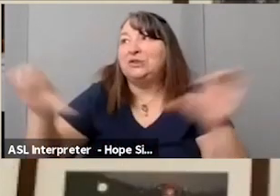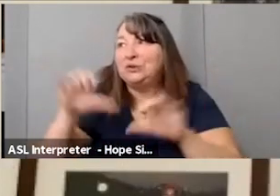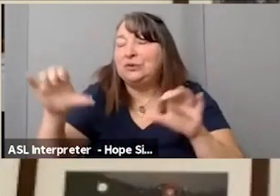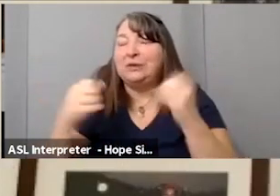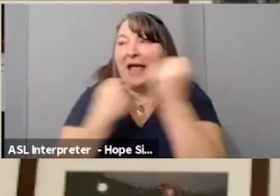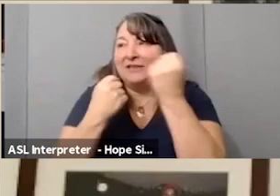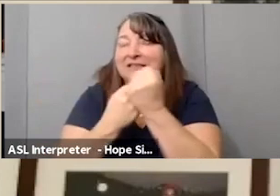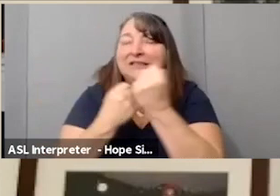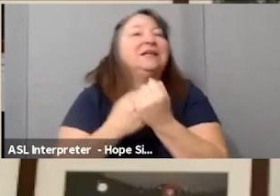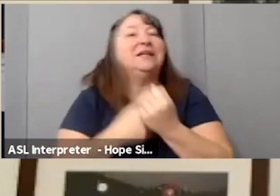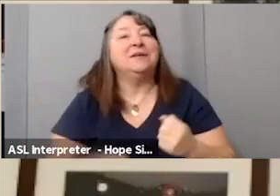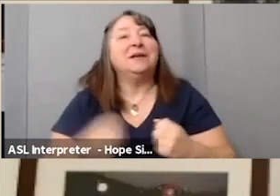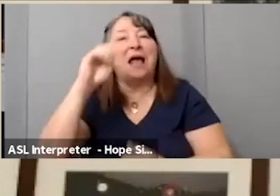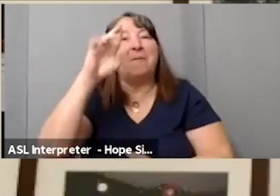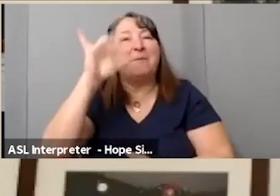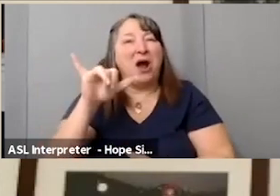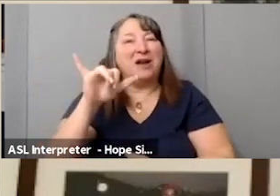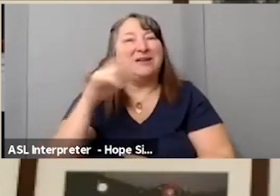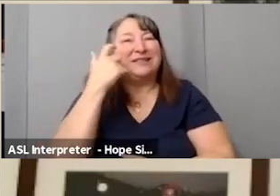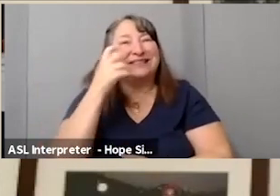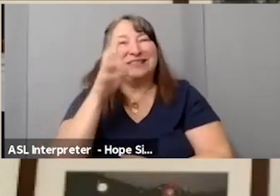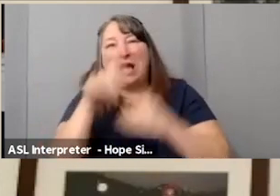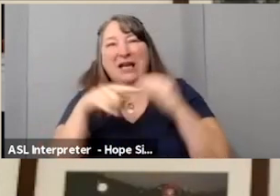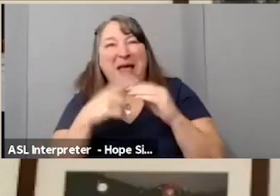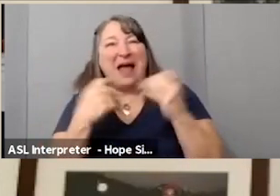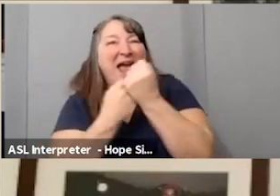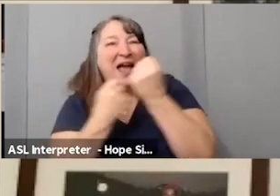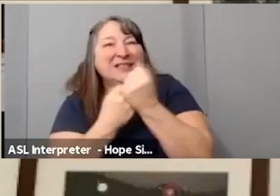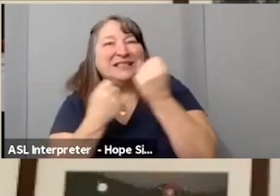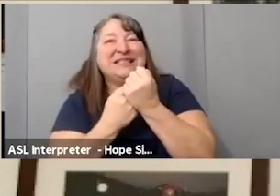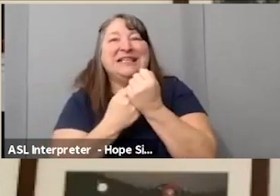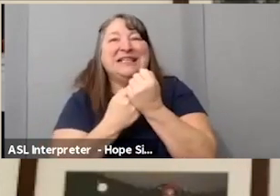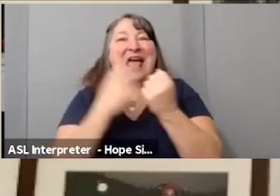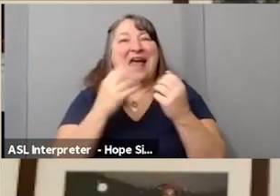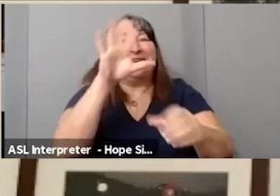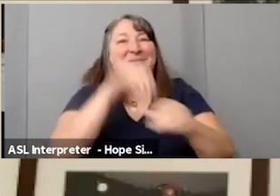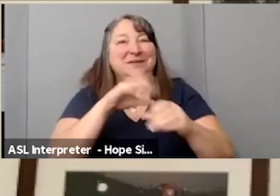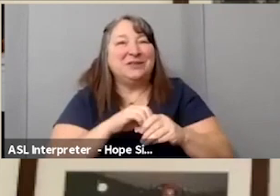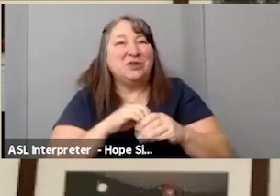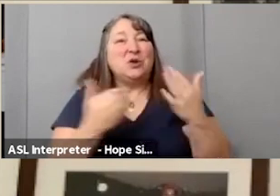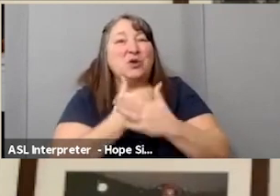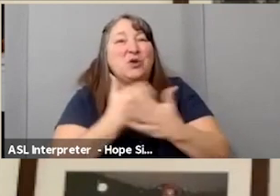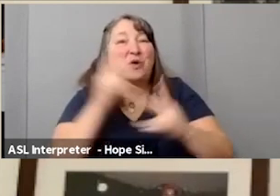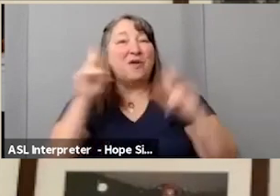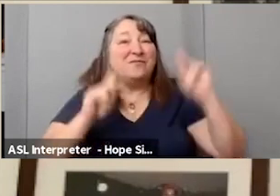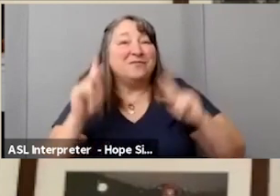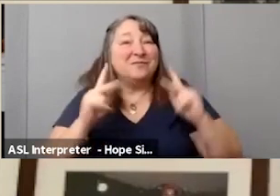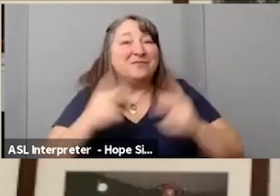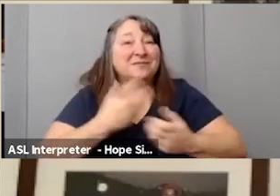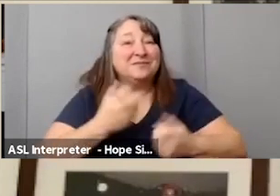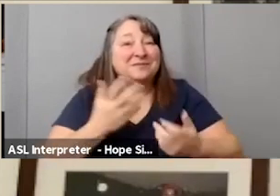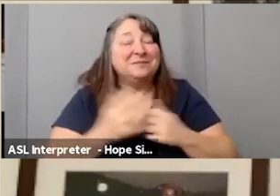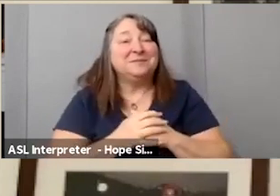talking about with Korin in terms of advocacy and building new voices, for those of us who may not know, can you